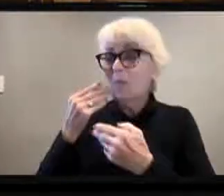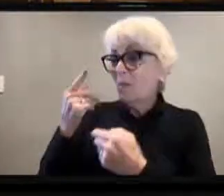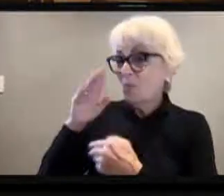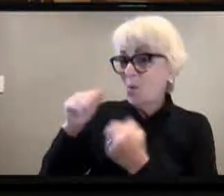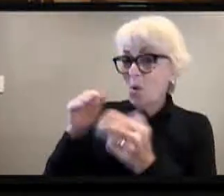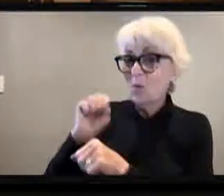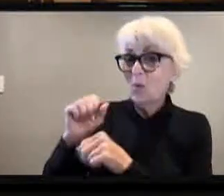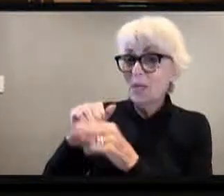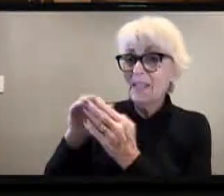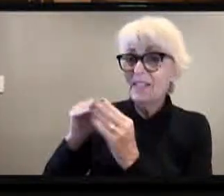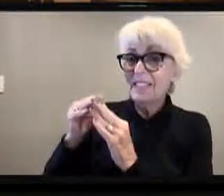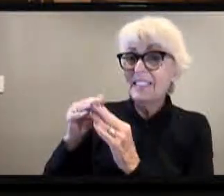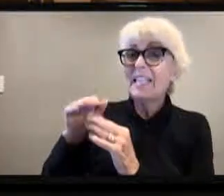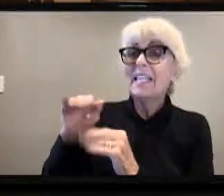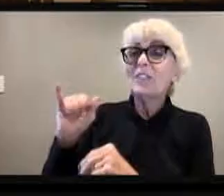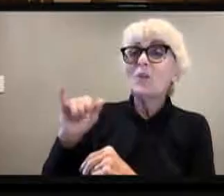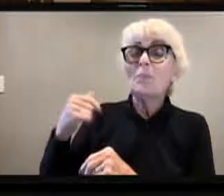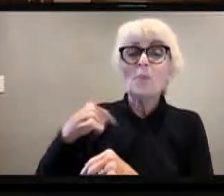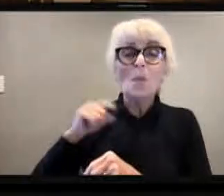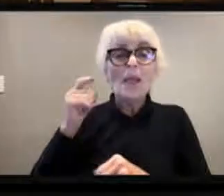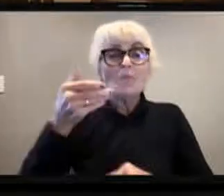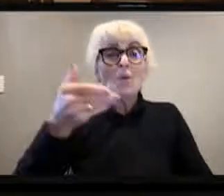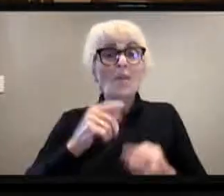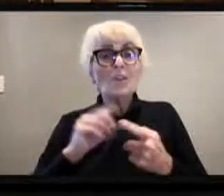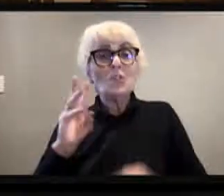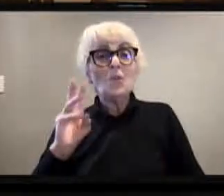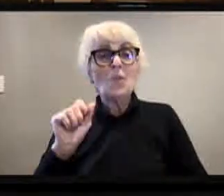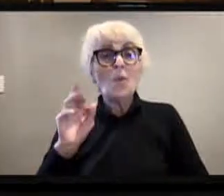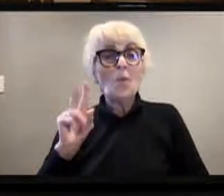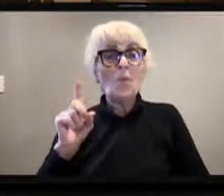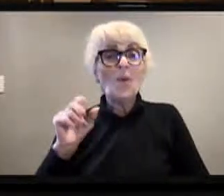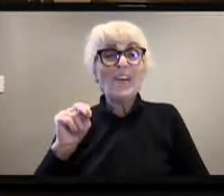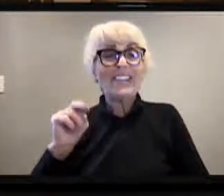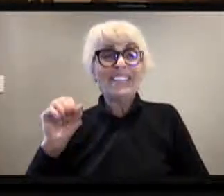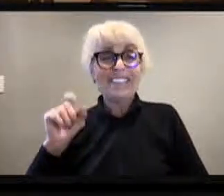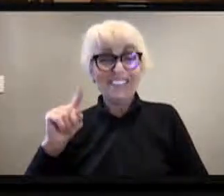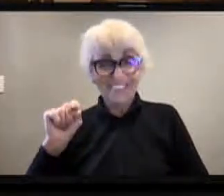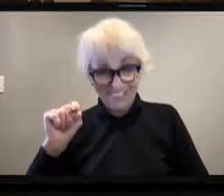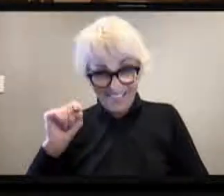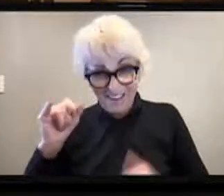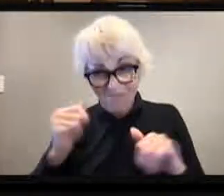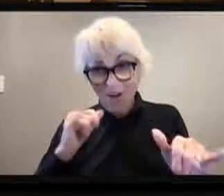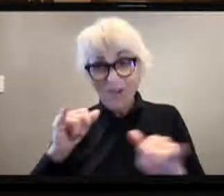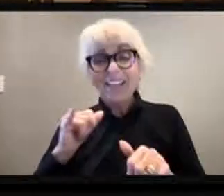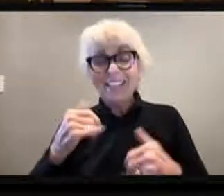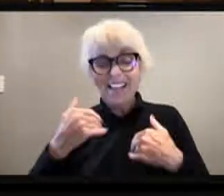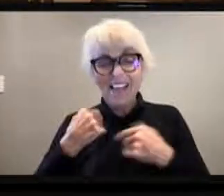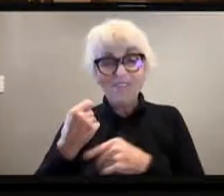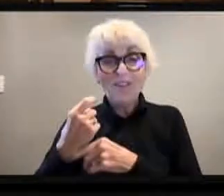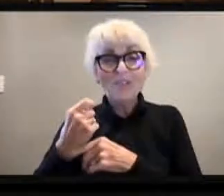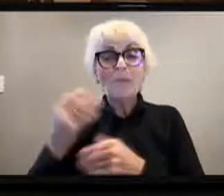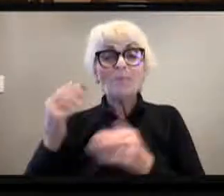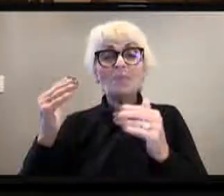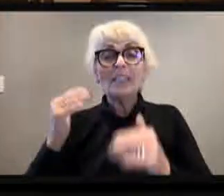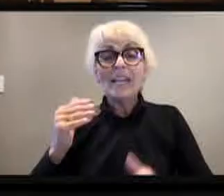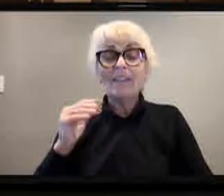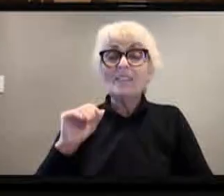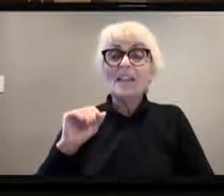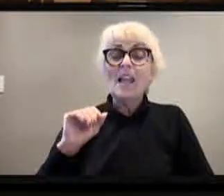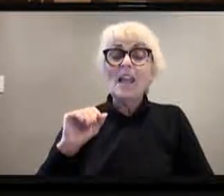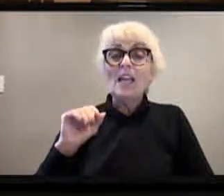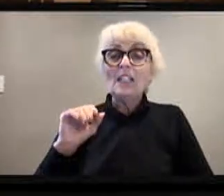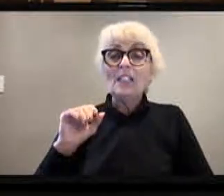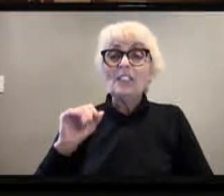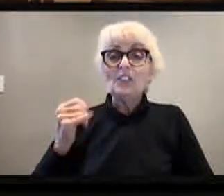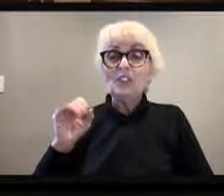the Warden Street party at the end of the year. They have a party every year, so we'll invite you. The next registered speaker is Jeff Slack. Jeff